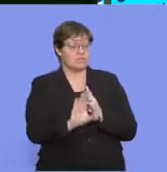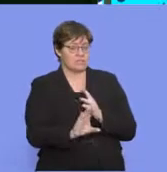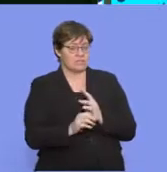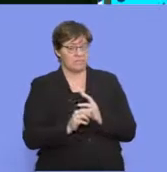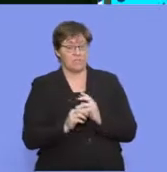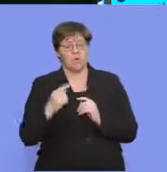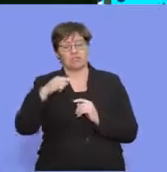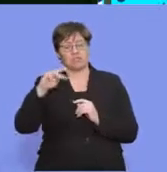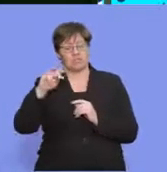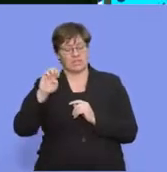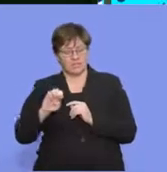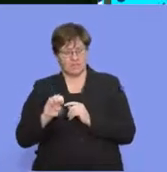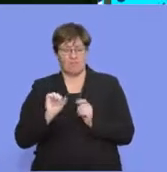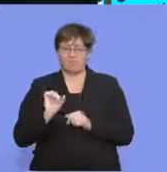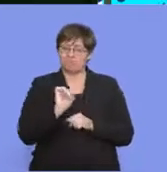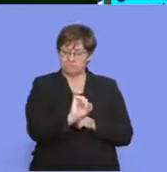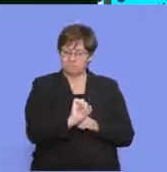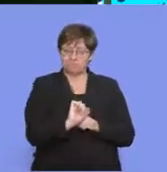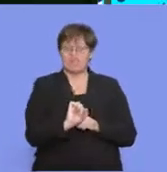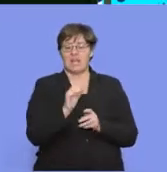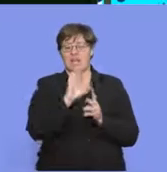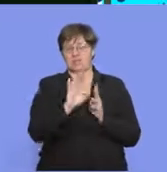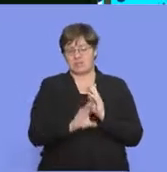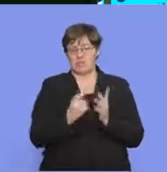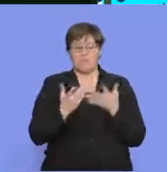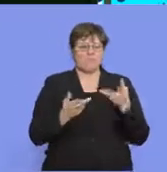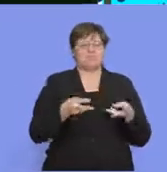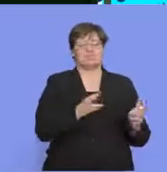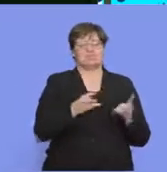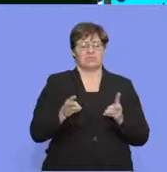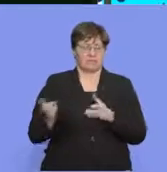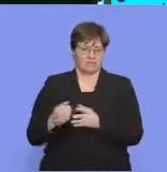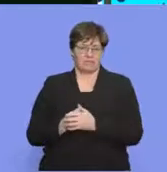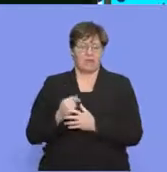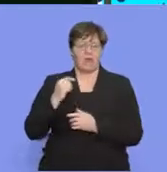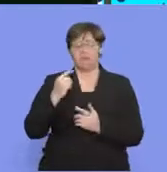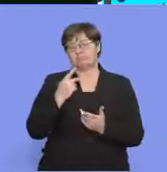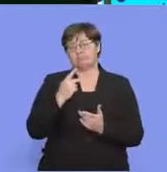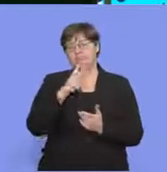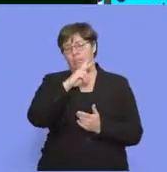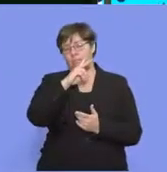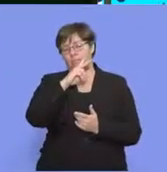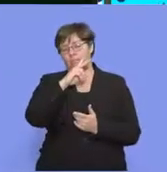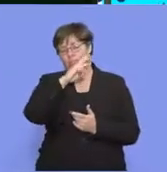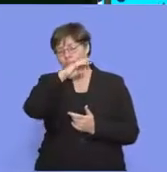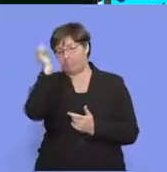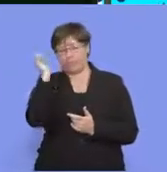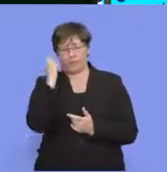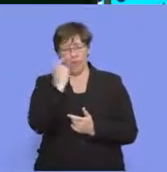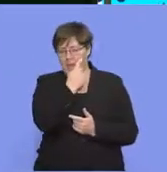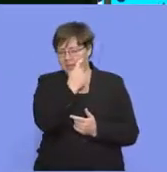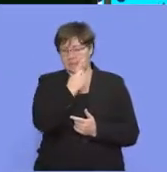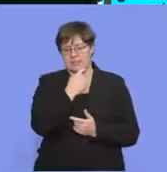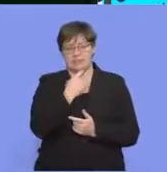or a gene for a characteristic may have different forms, such as blue eyes and brown eyes and green eyes and whatever.